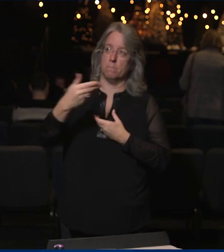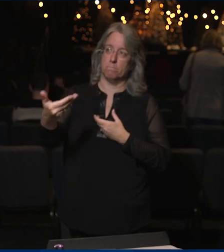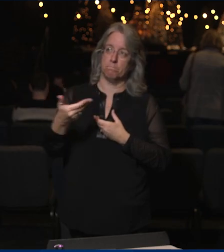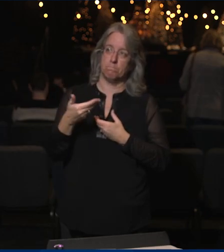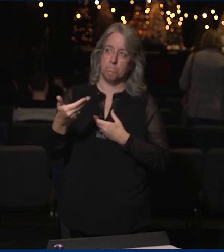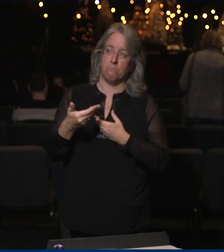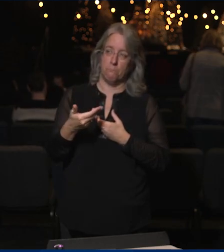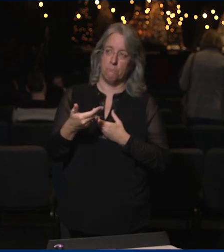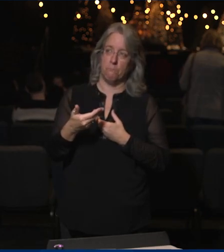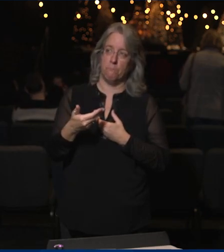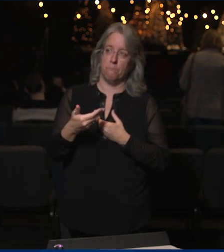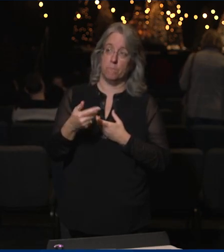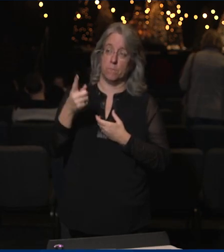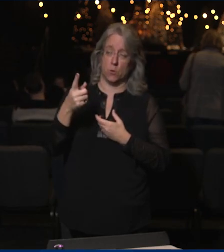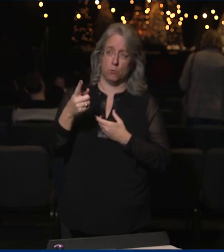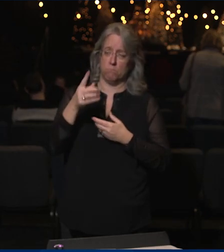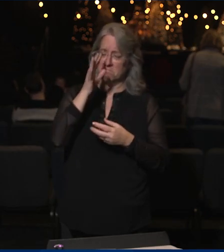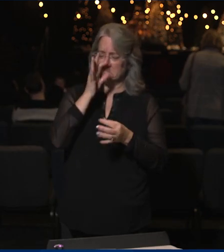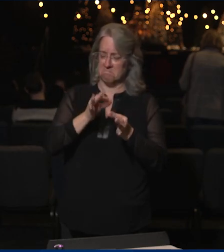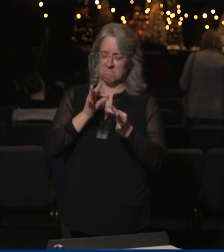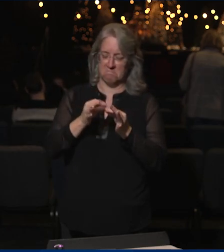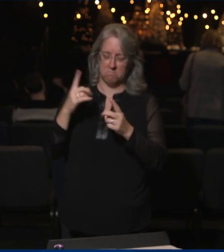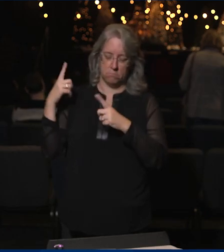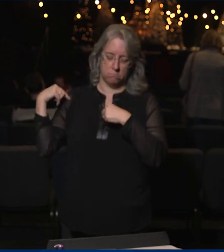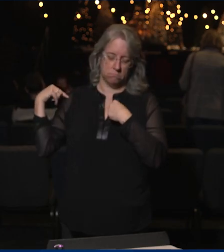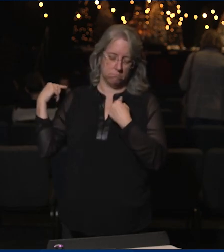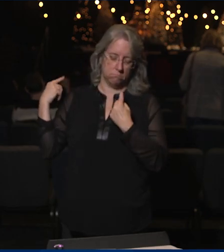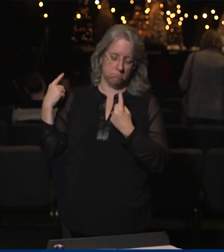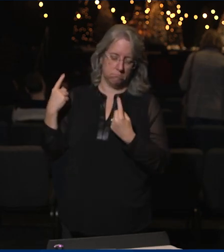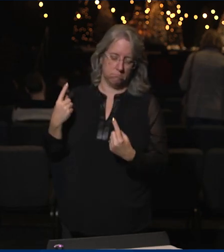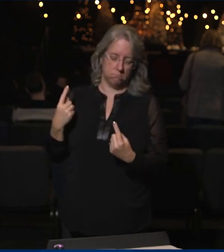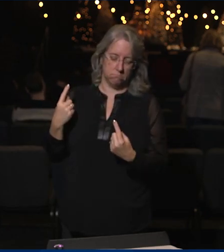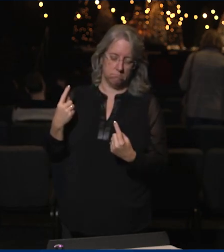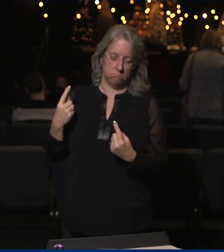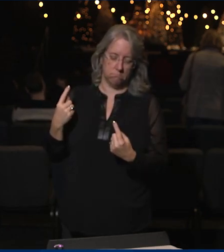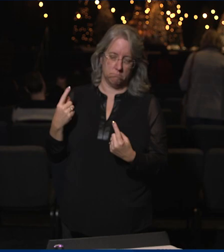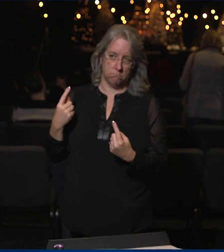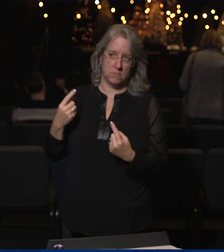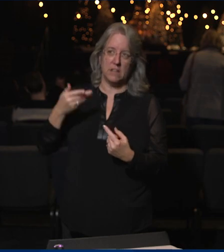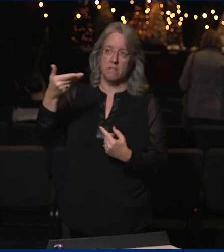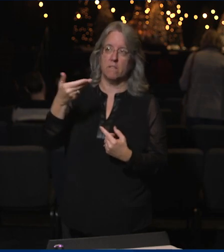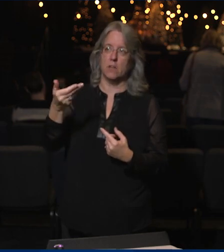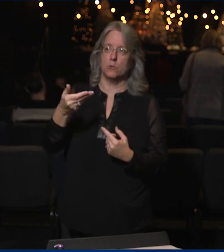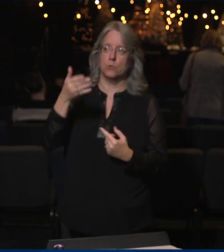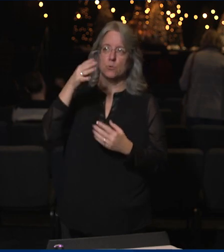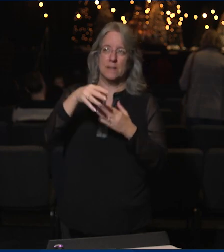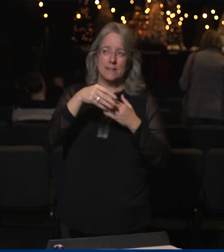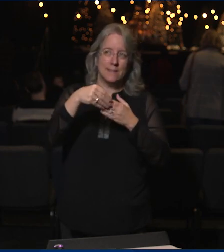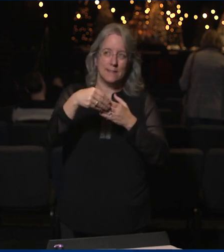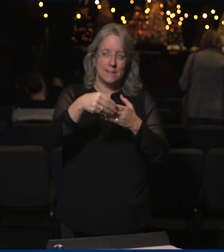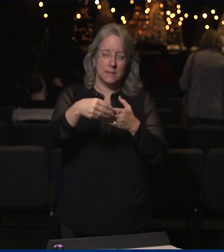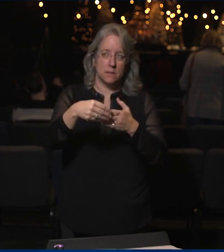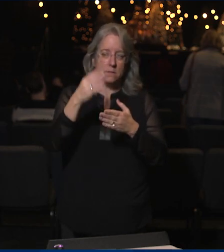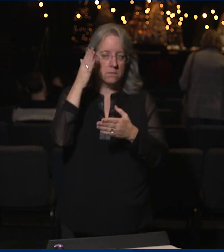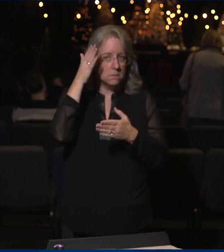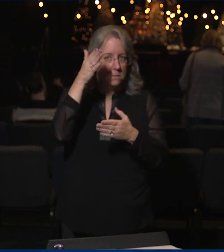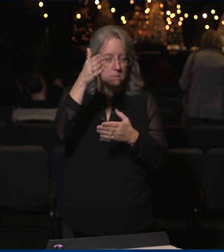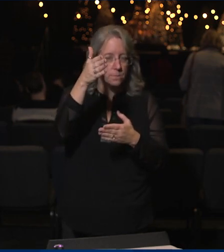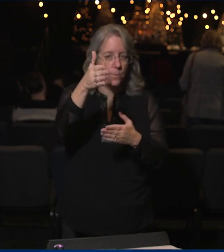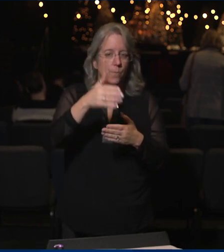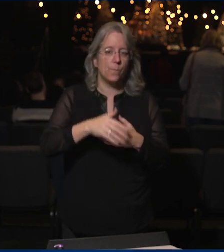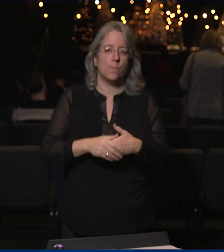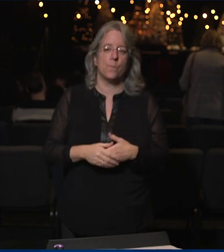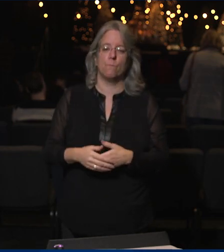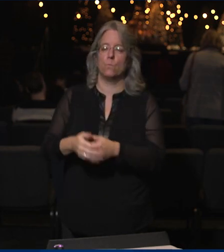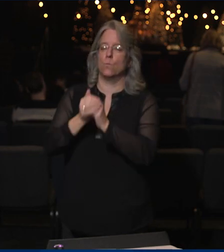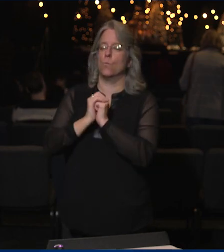been faithful throughout this year, to lead us into this next year. We worship you, God, and we